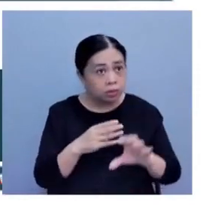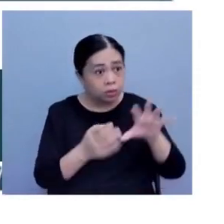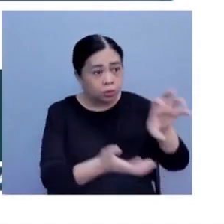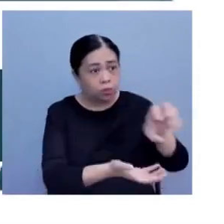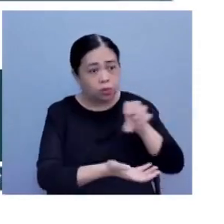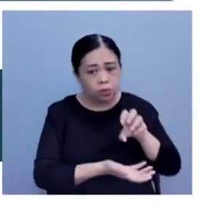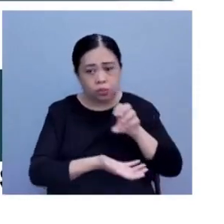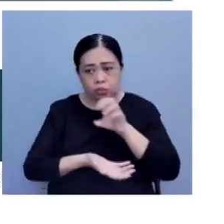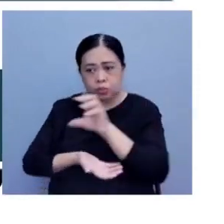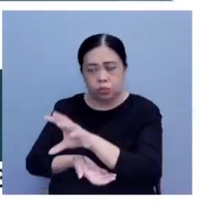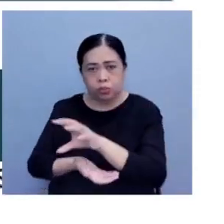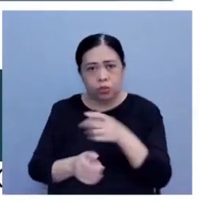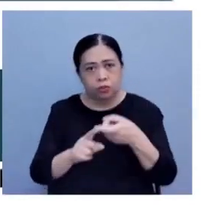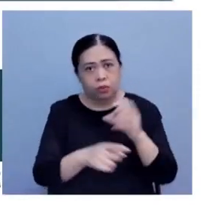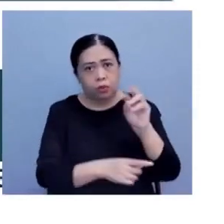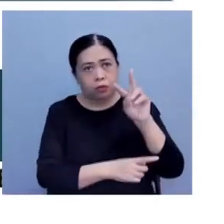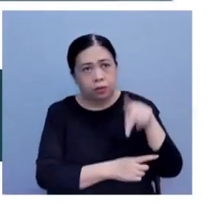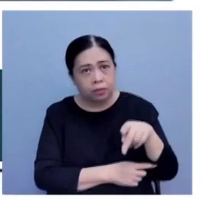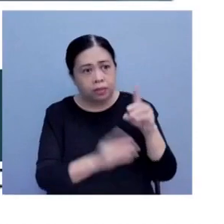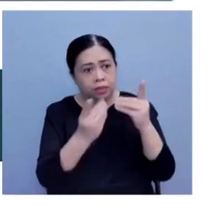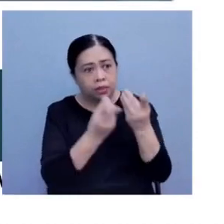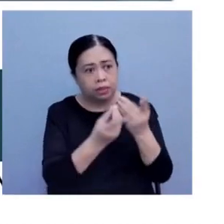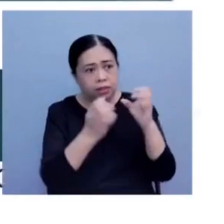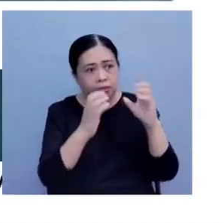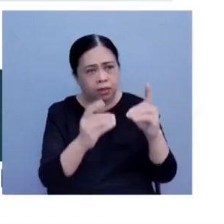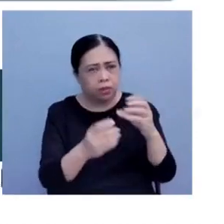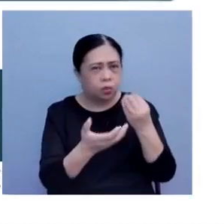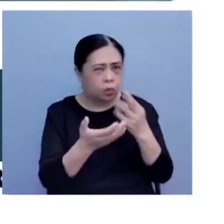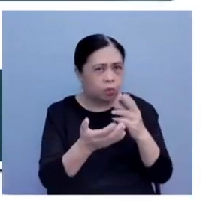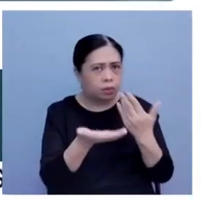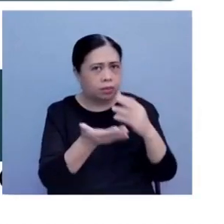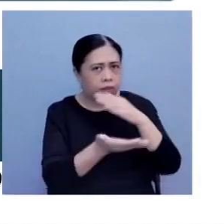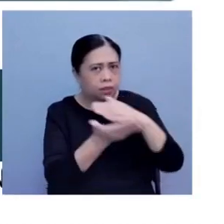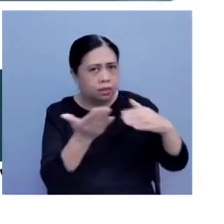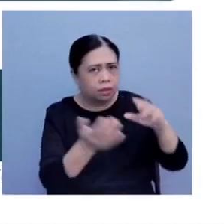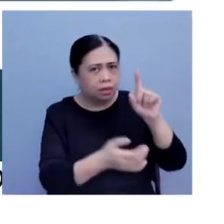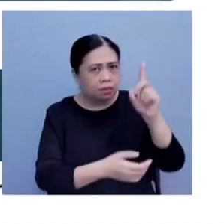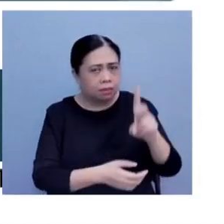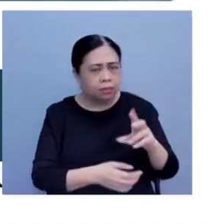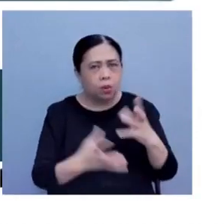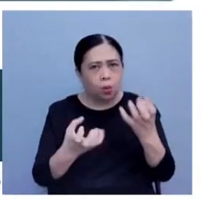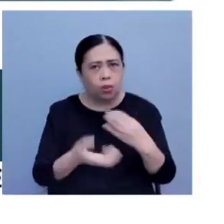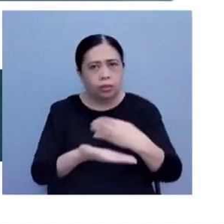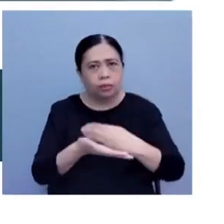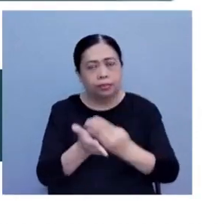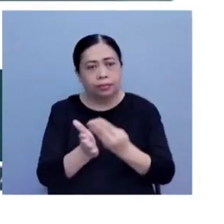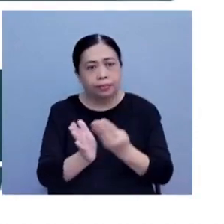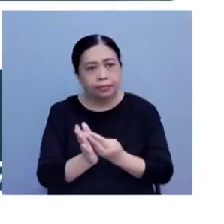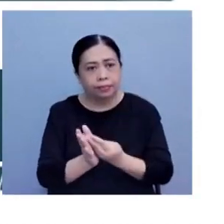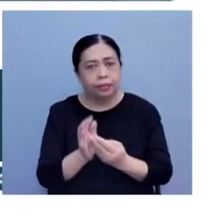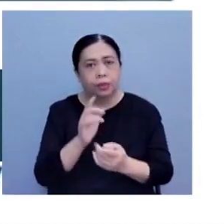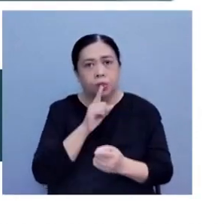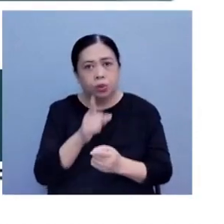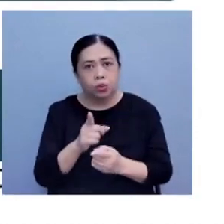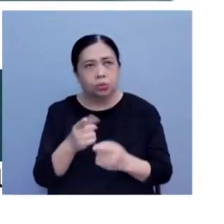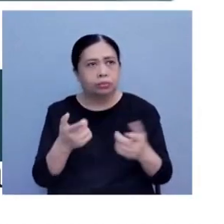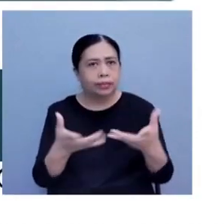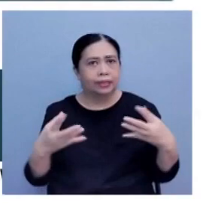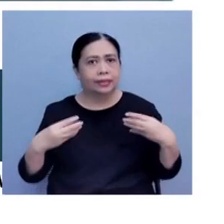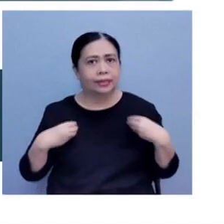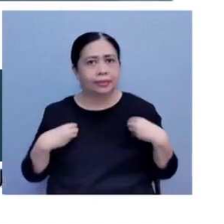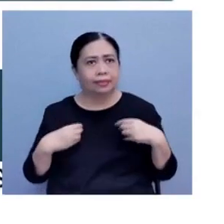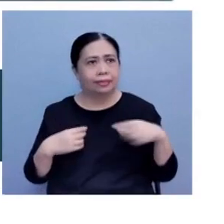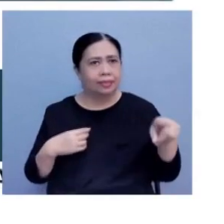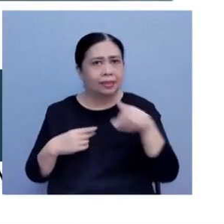taken out from OVP and DepEd, or probably a portion of that amount. We want a budget that is acceptable by the